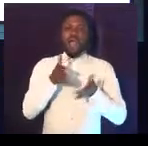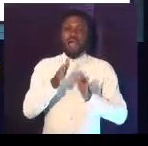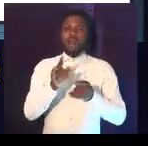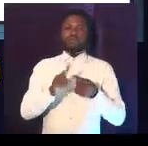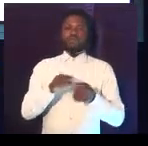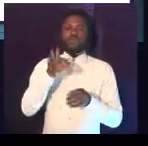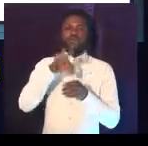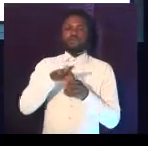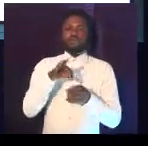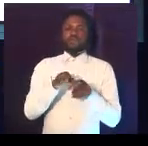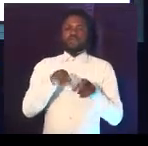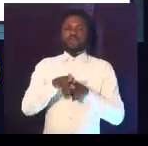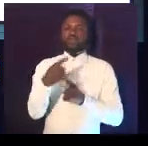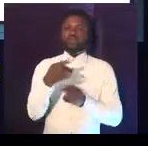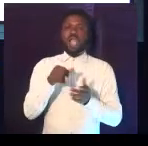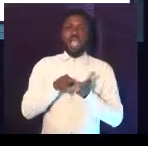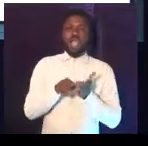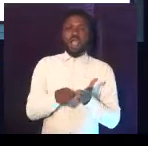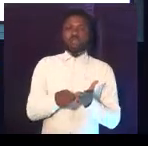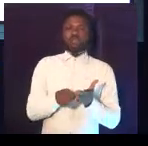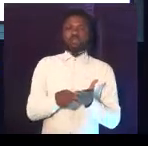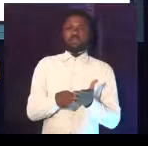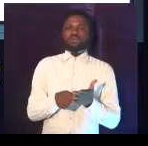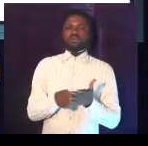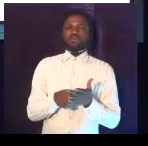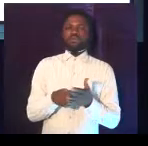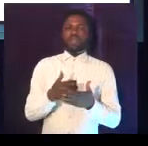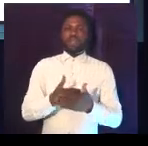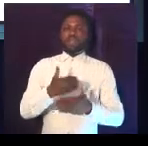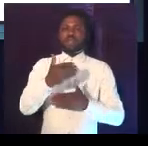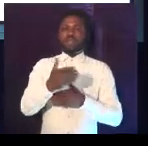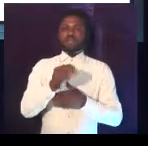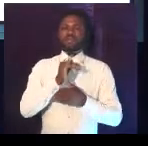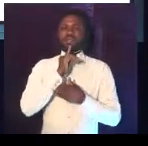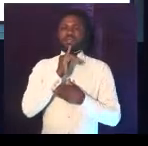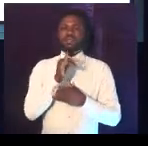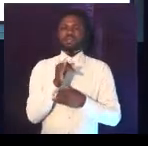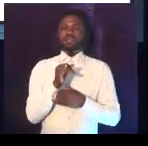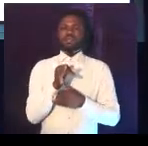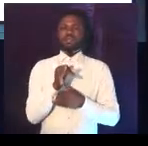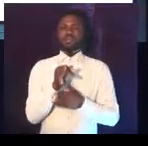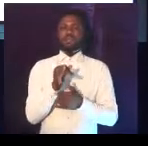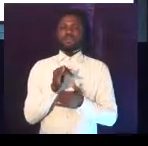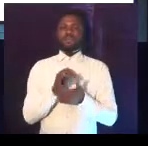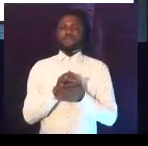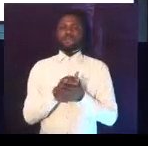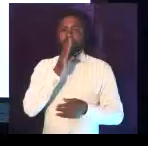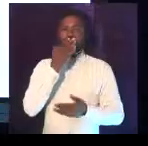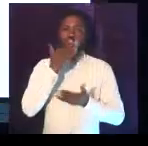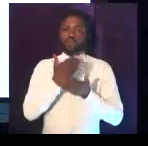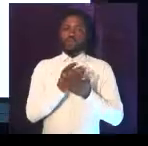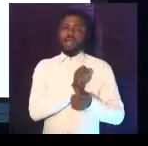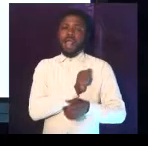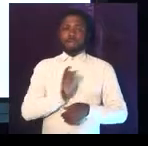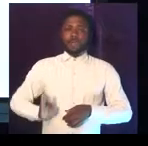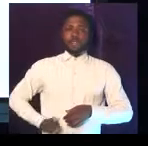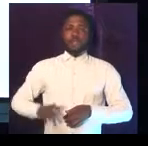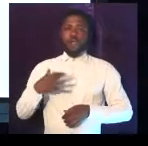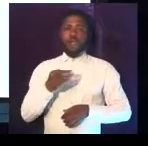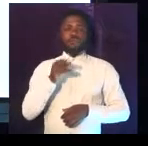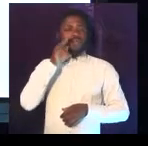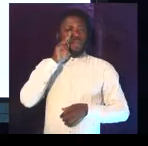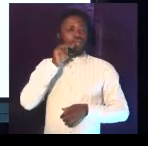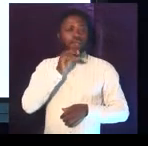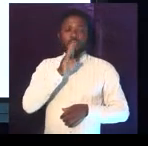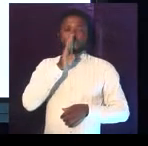is when you are allowed to vote during elections. Next is be good ambassadors